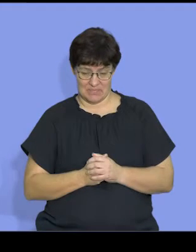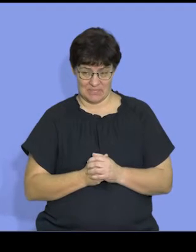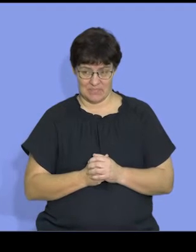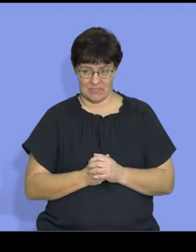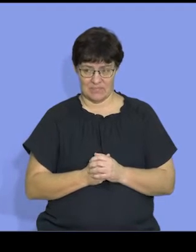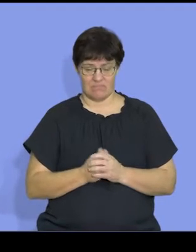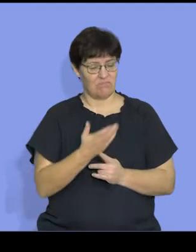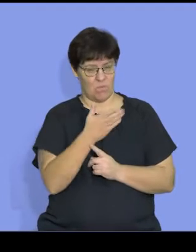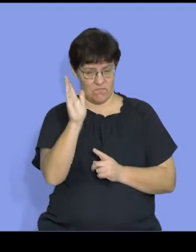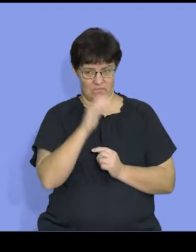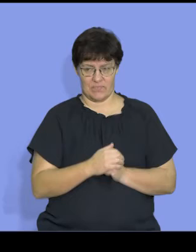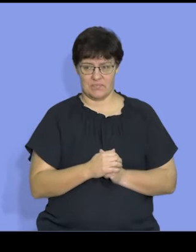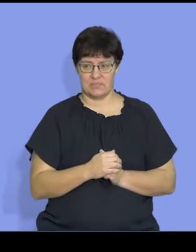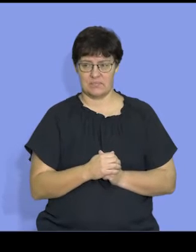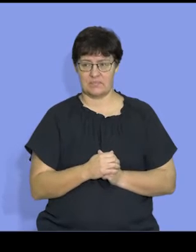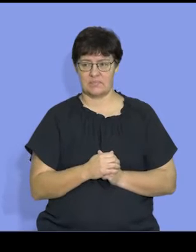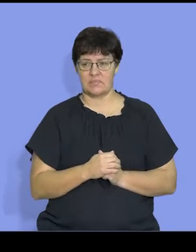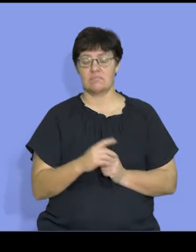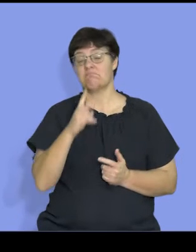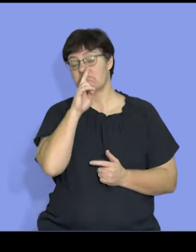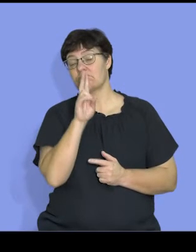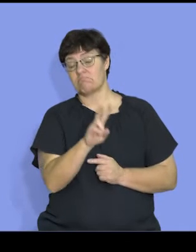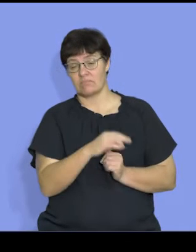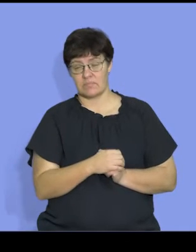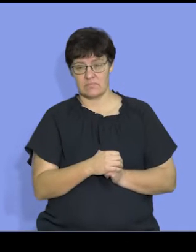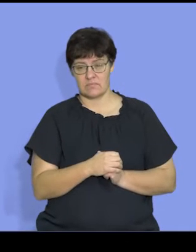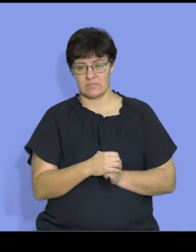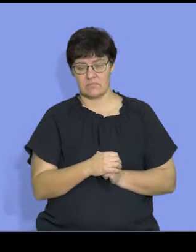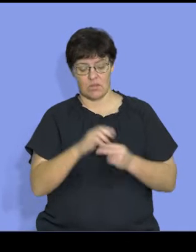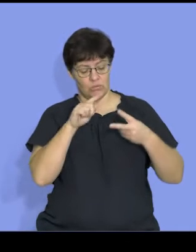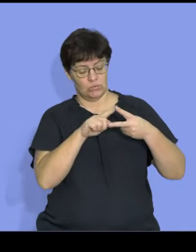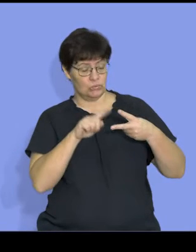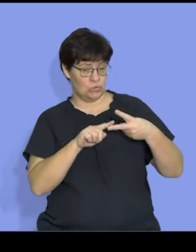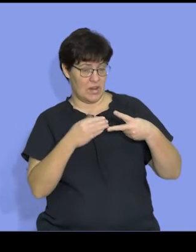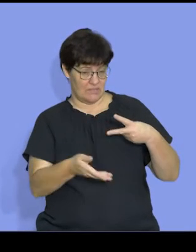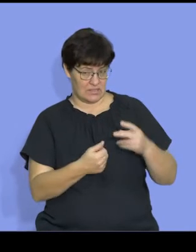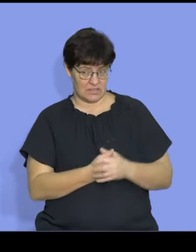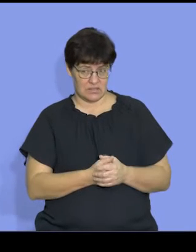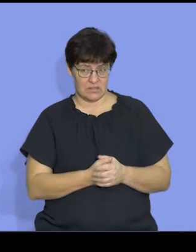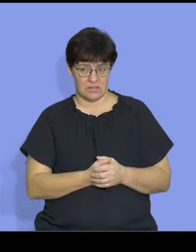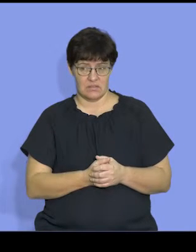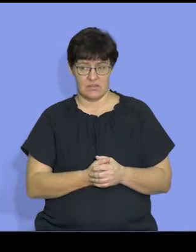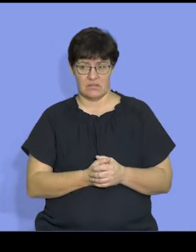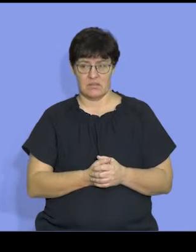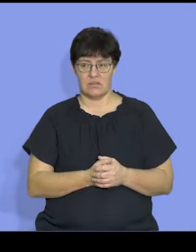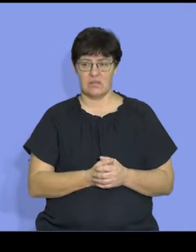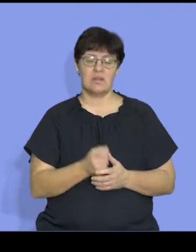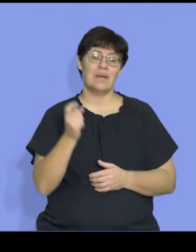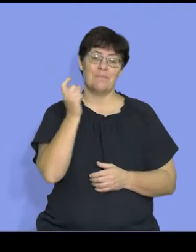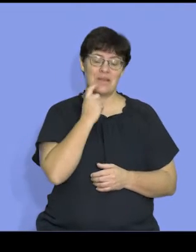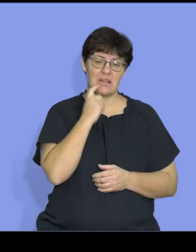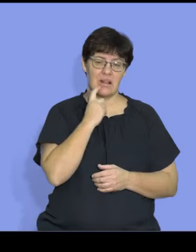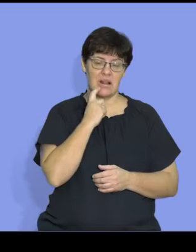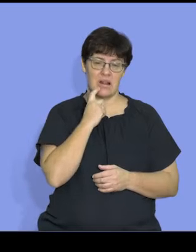So we'll eliminate that option, right? Now, if you look at the remaining two options, the reaction between a metal